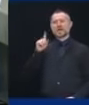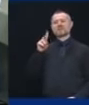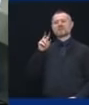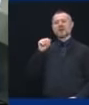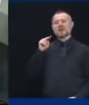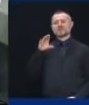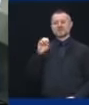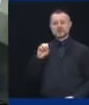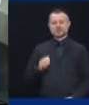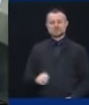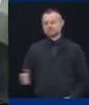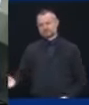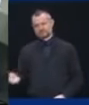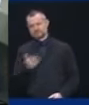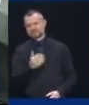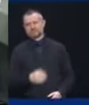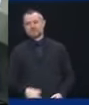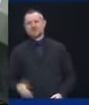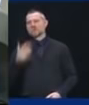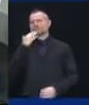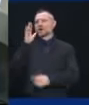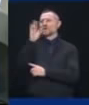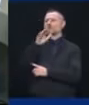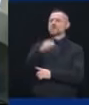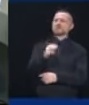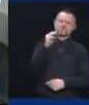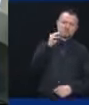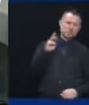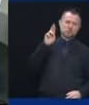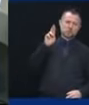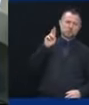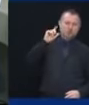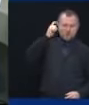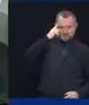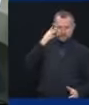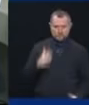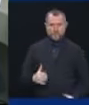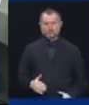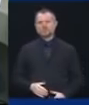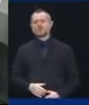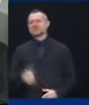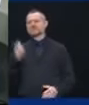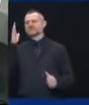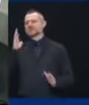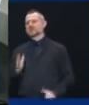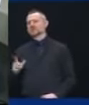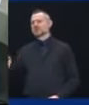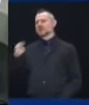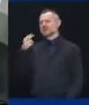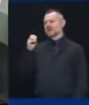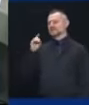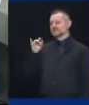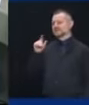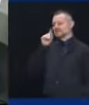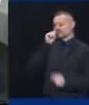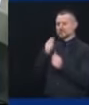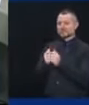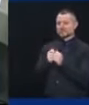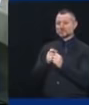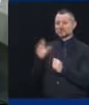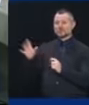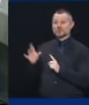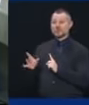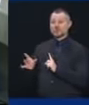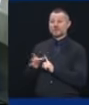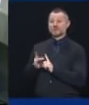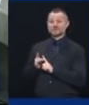microphone. Good afternoon, Mr. Governor. Thank you for taking my question. Speaker Heastie just tweeted that his COVID diagnosis won't affect